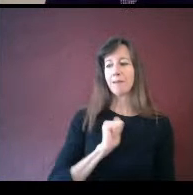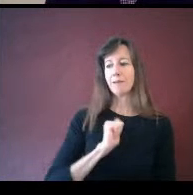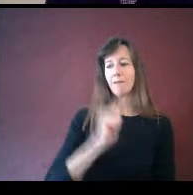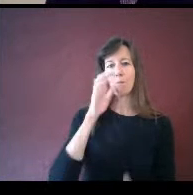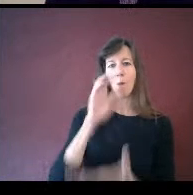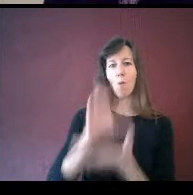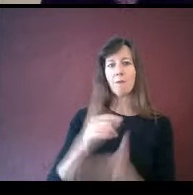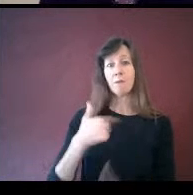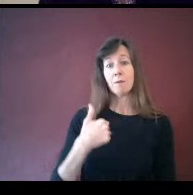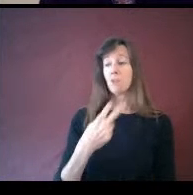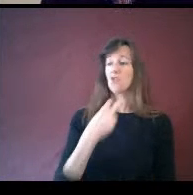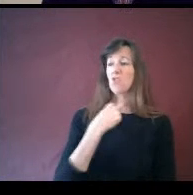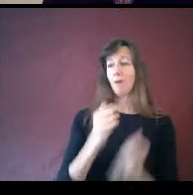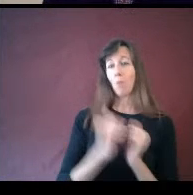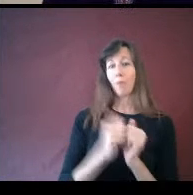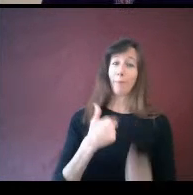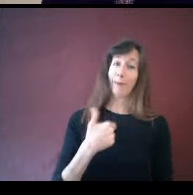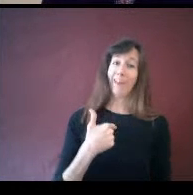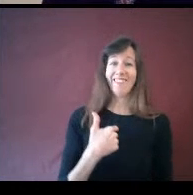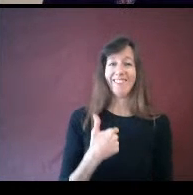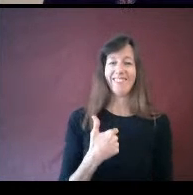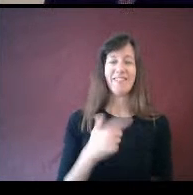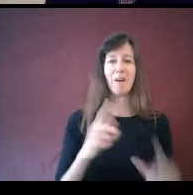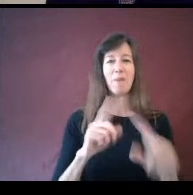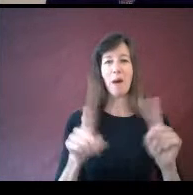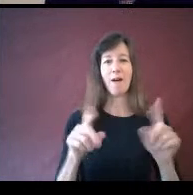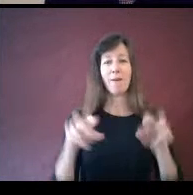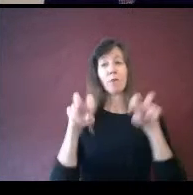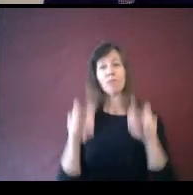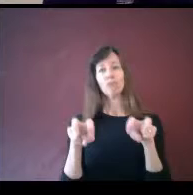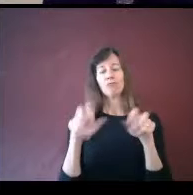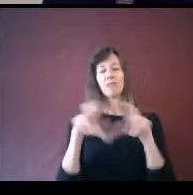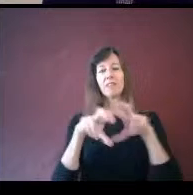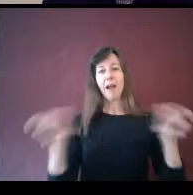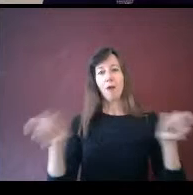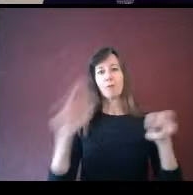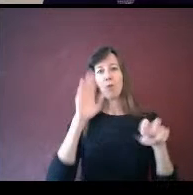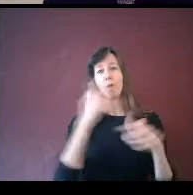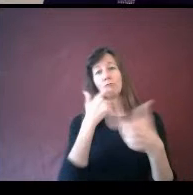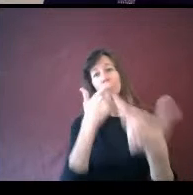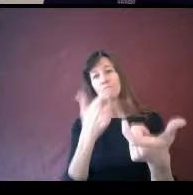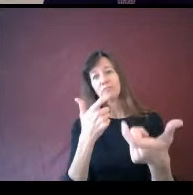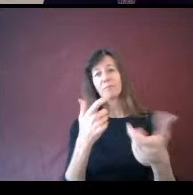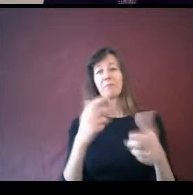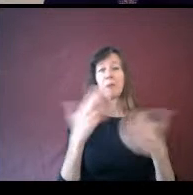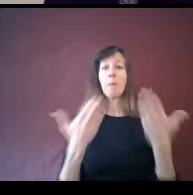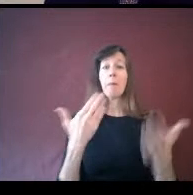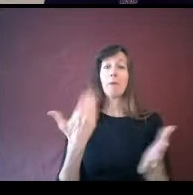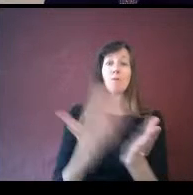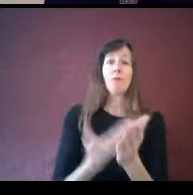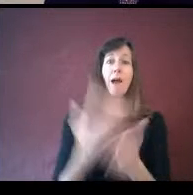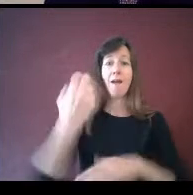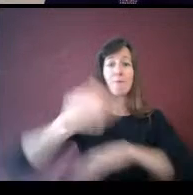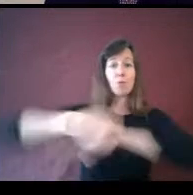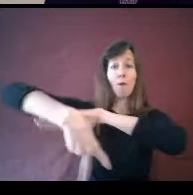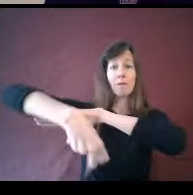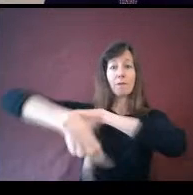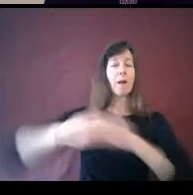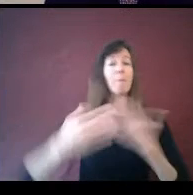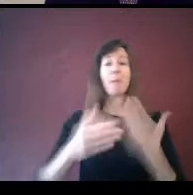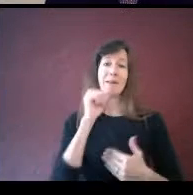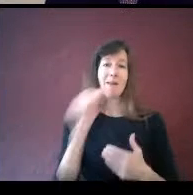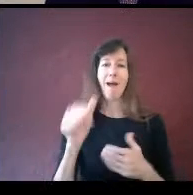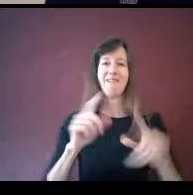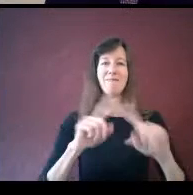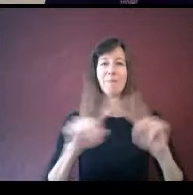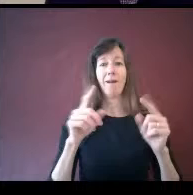we may or may not make it until the ball drops. We'll see. But it's okay to have a boring New Year's